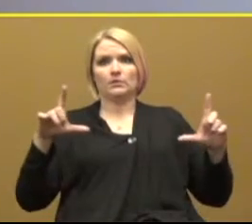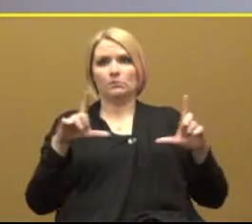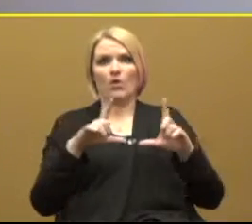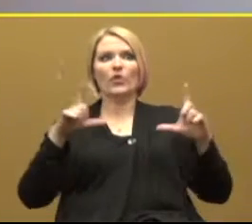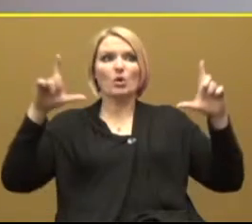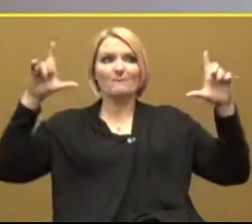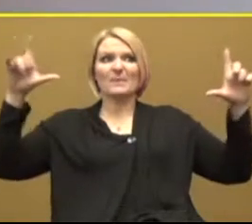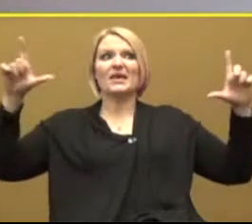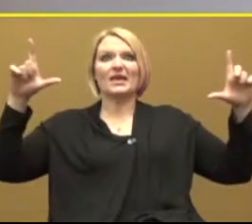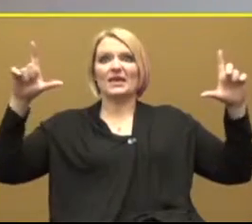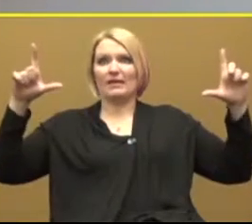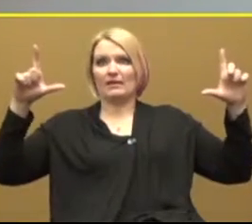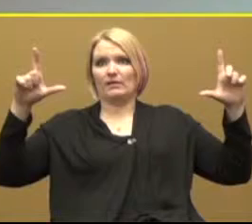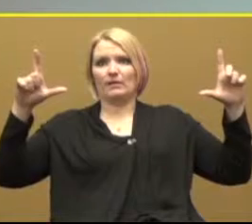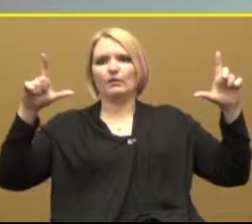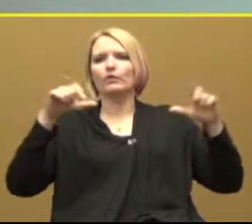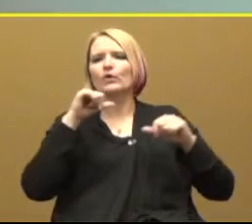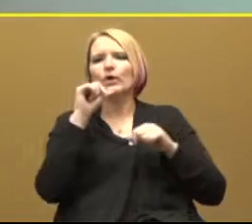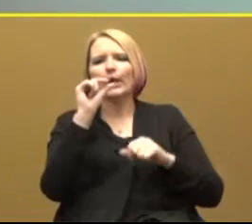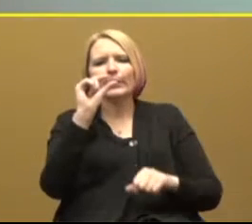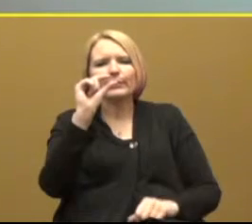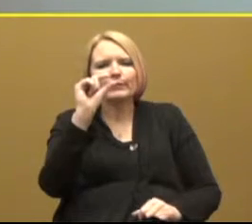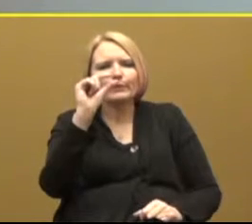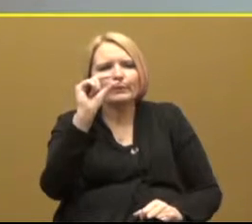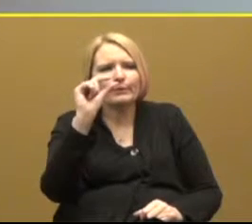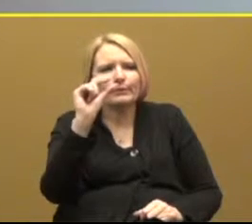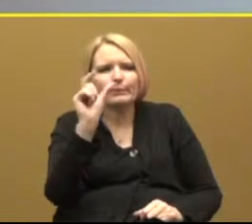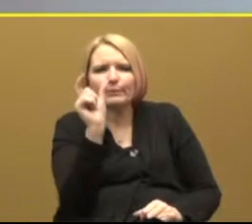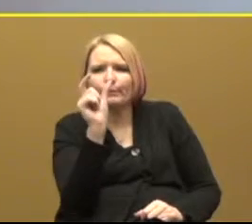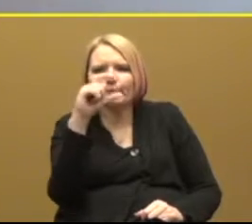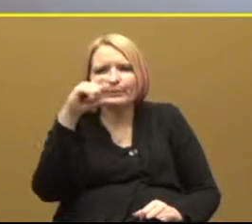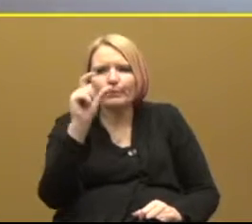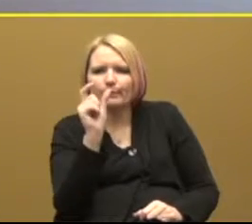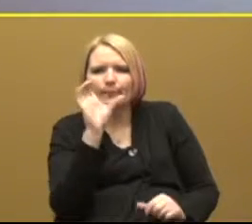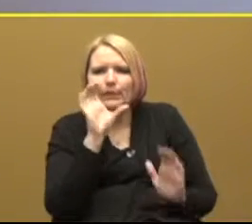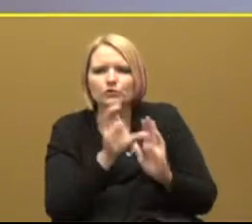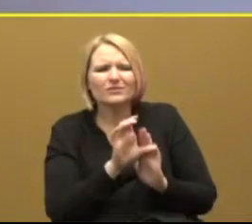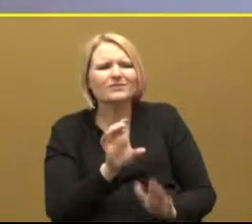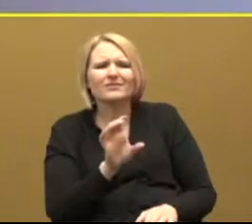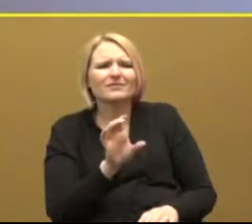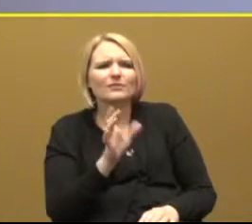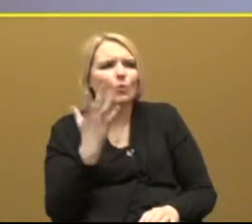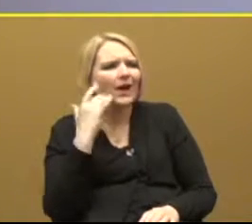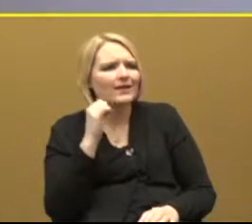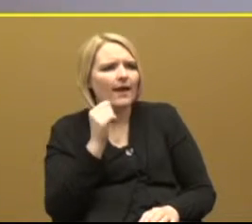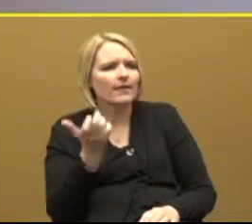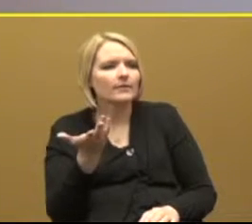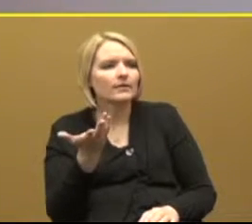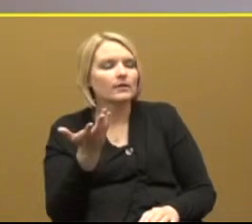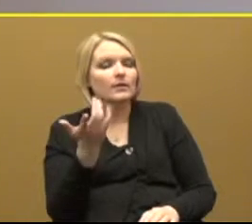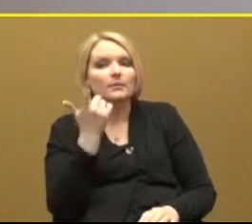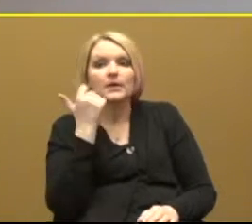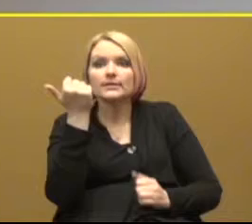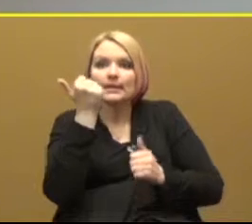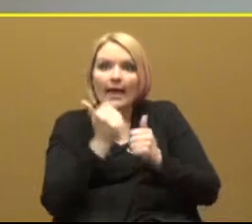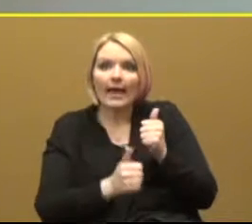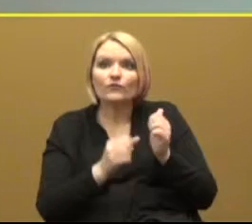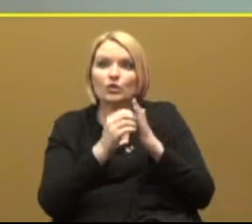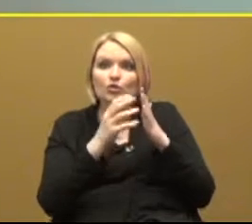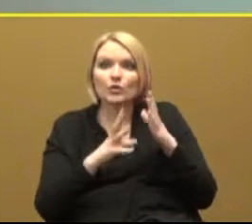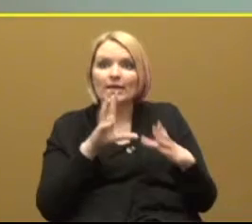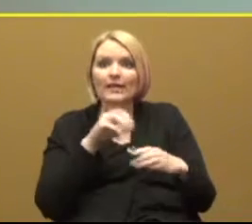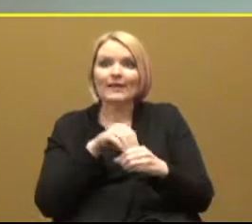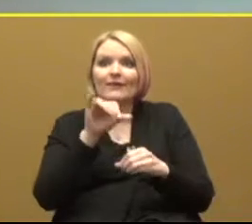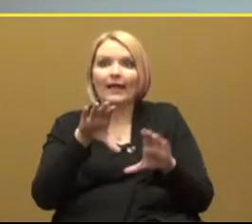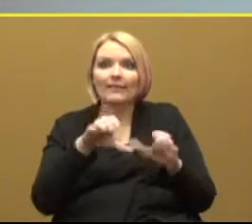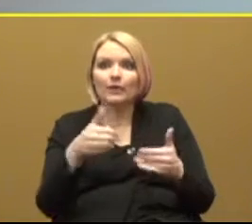They're big, right? They're not these little 1 by 1 inch stuff. Why? Because every student in this